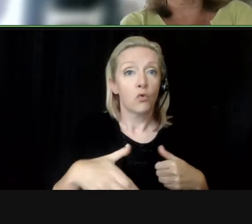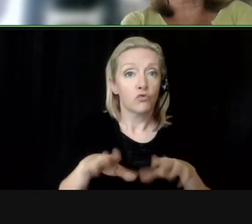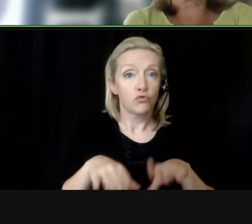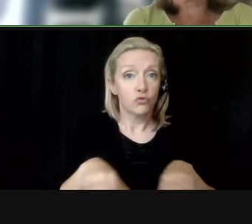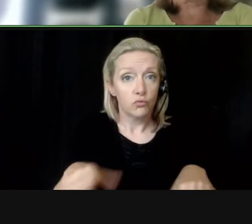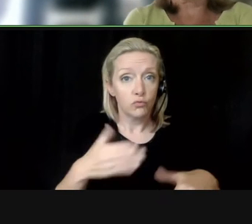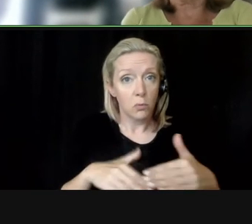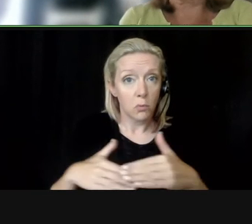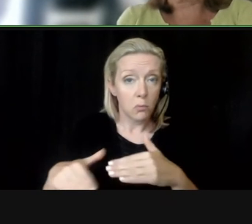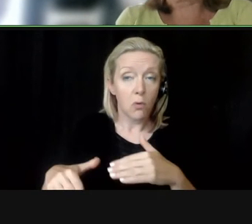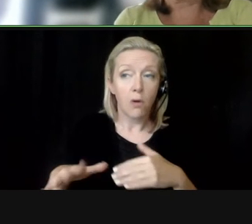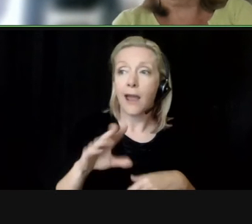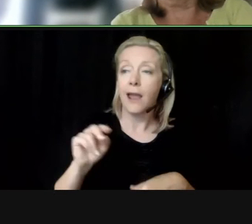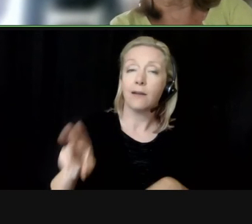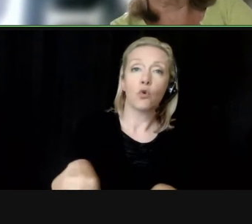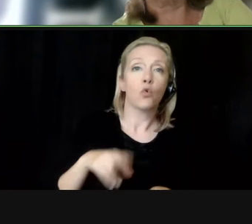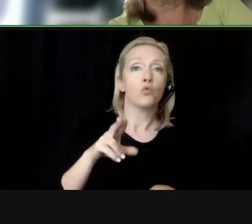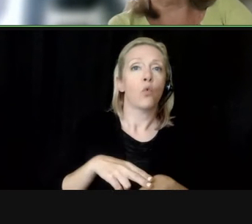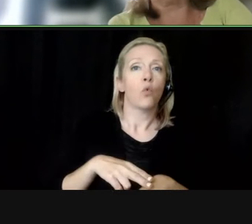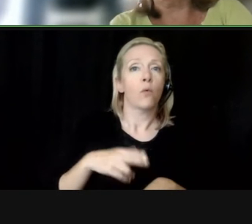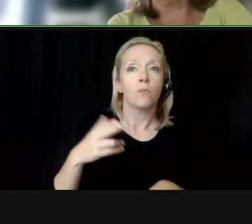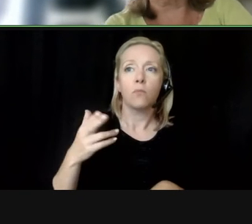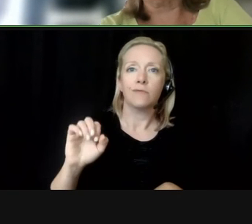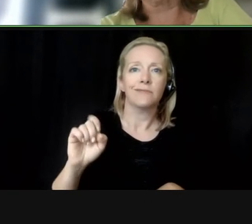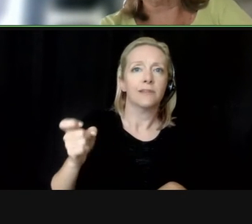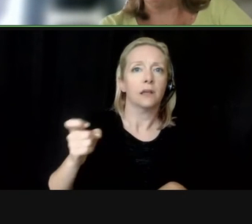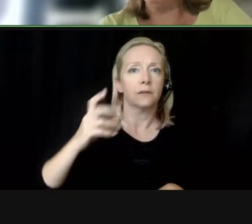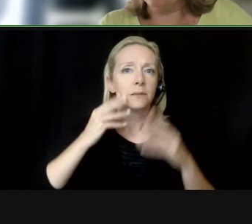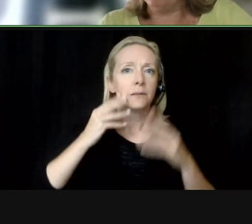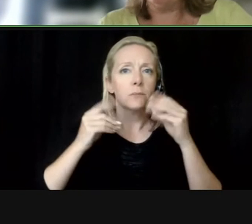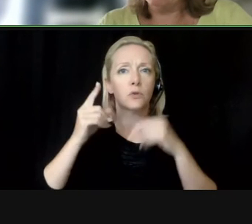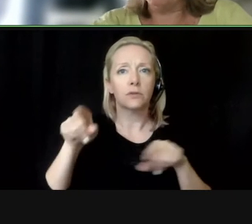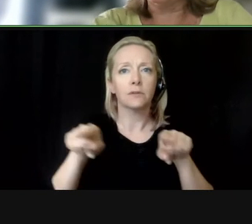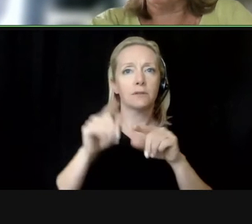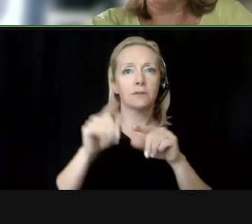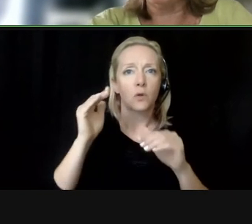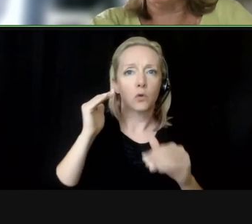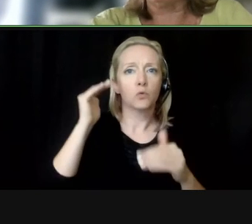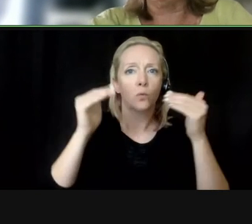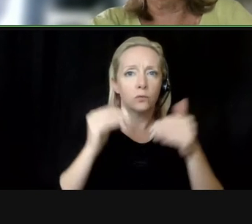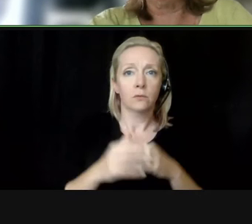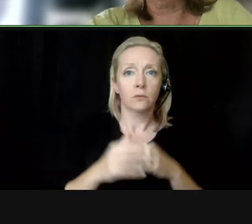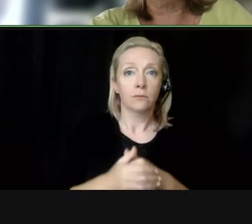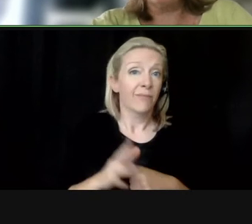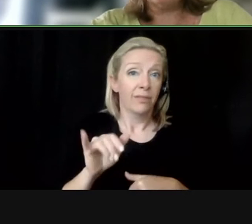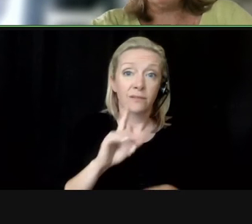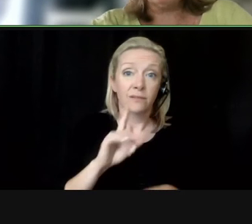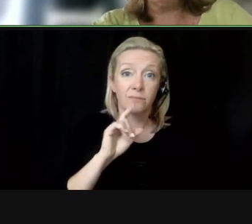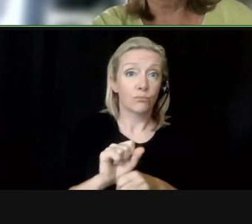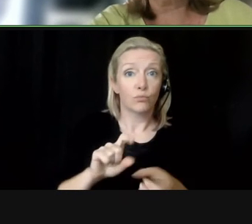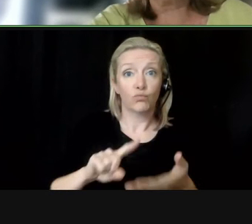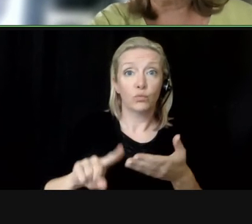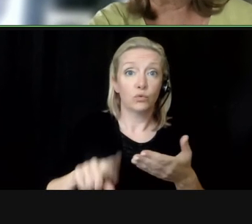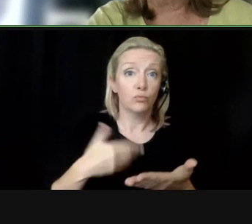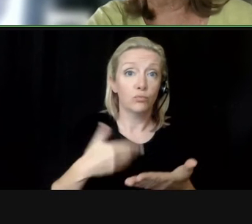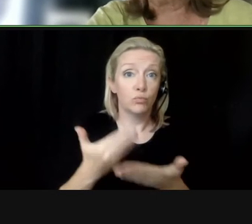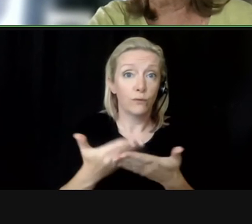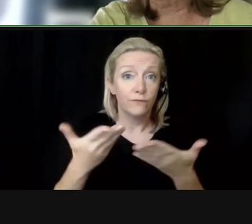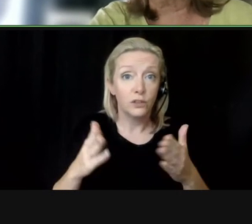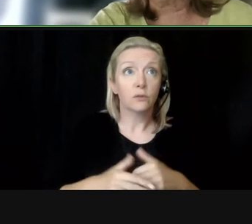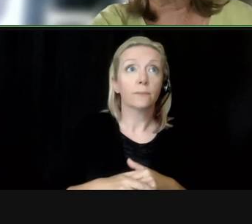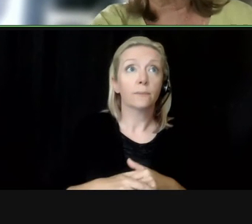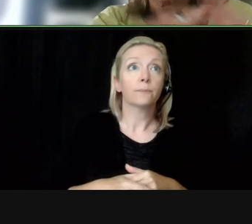lives. And we know, it's not even think anymore, we know that this is true. So there's